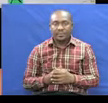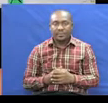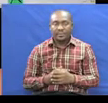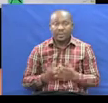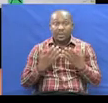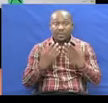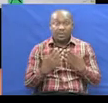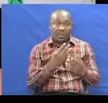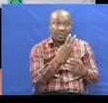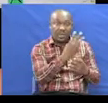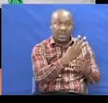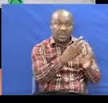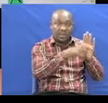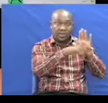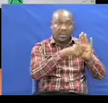Then